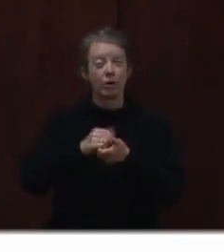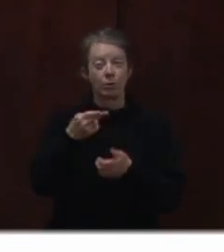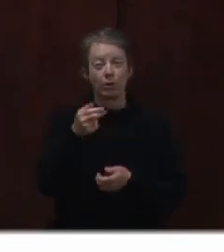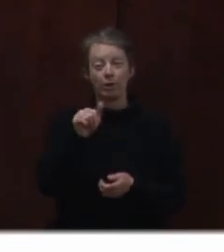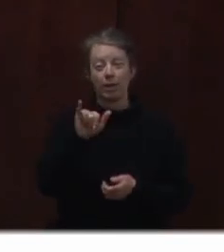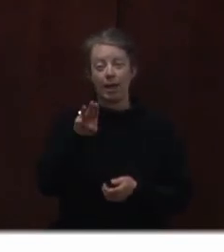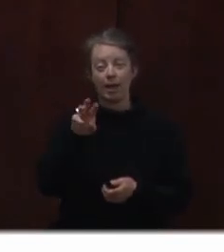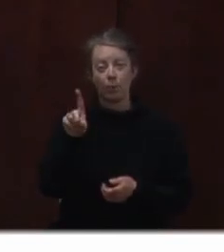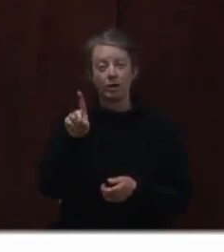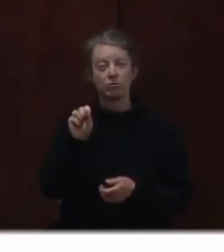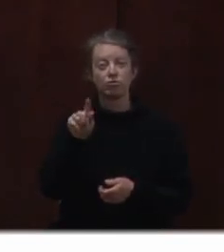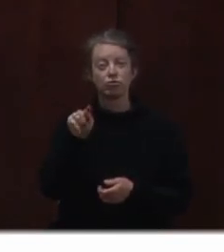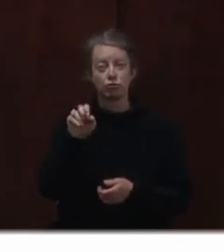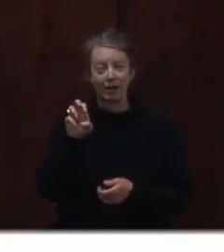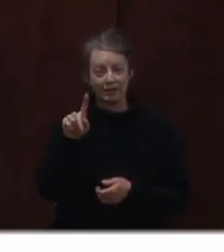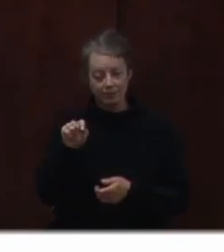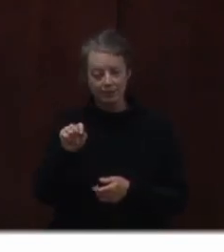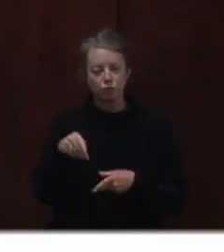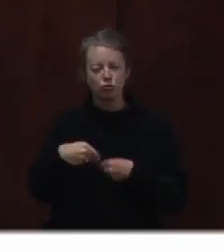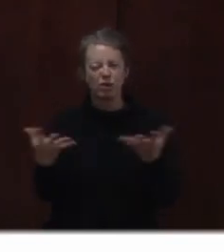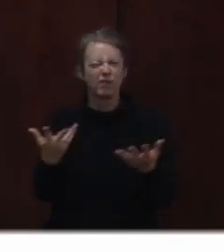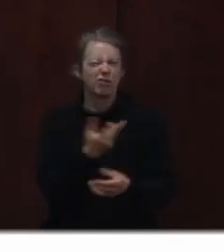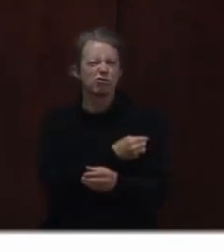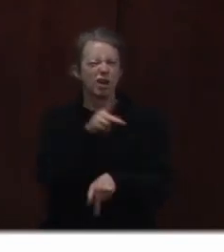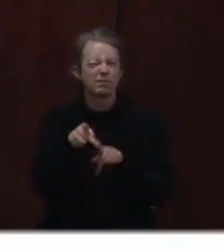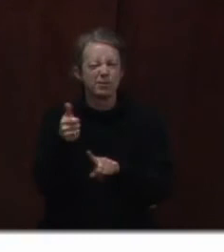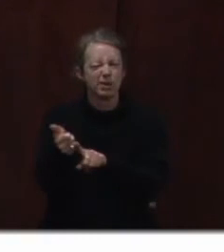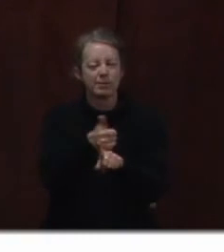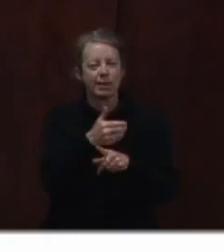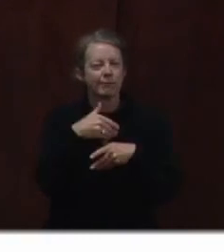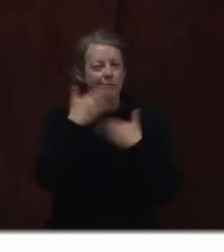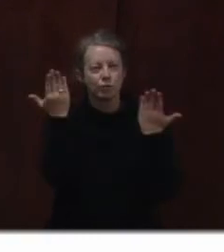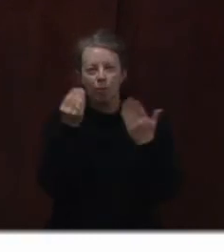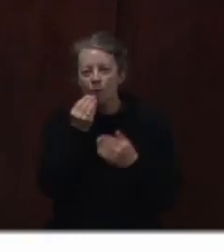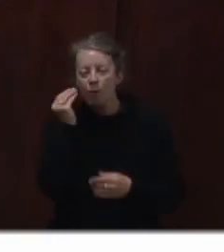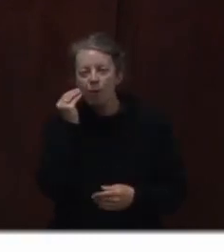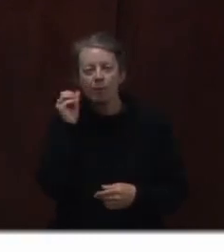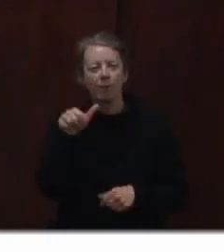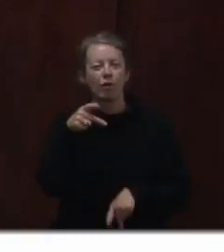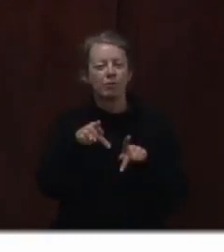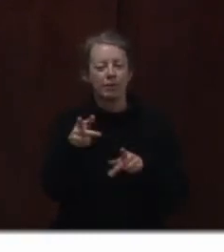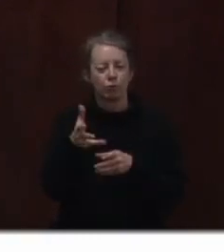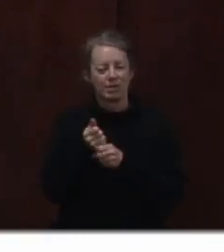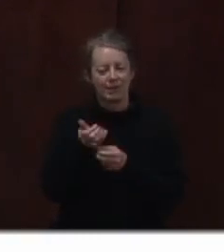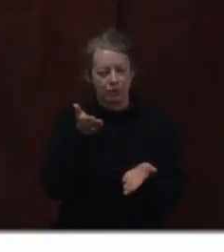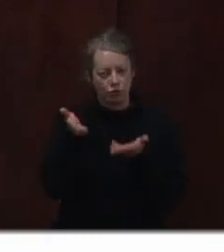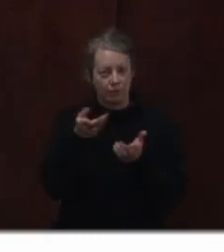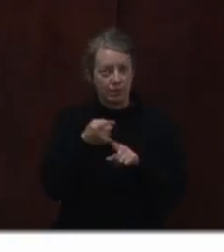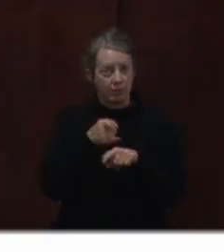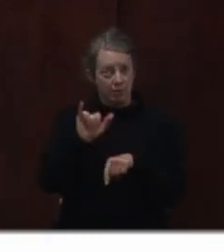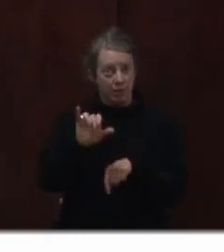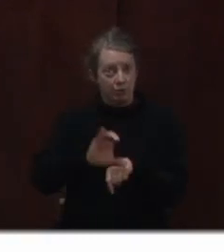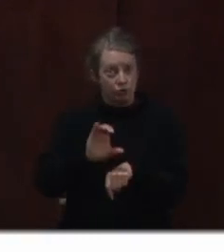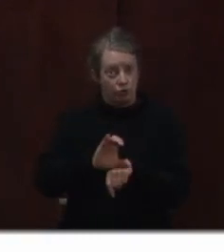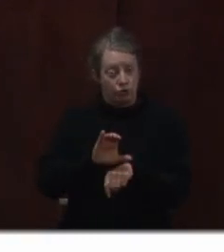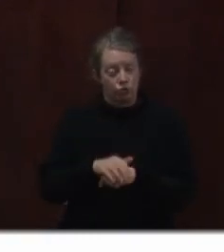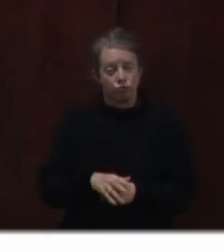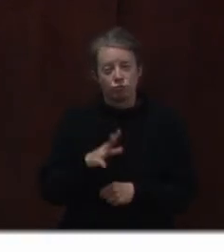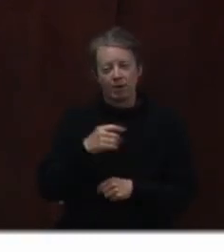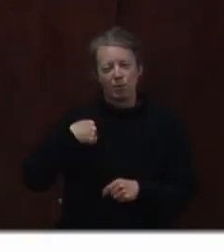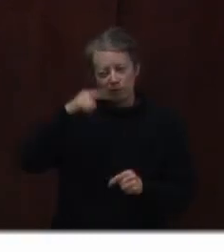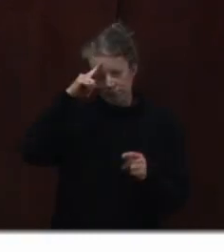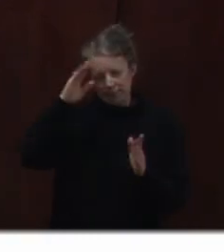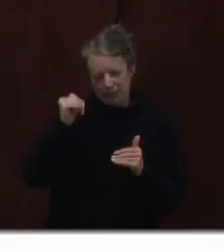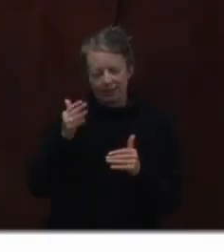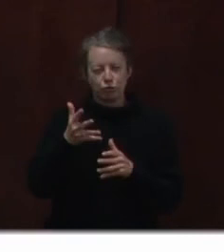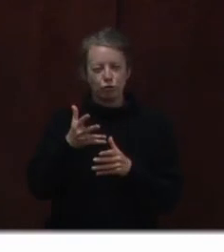Street to vaccinate our homeless and other recipients of services there, and expecting to administer